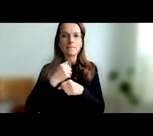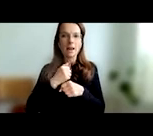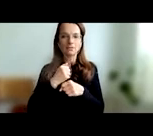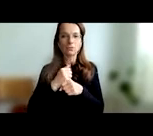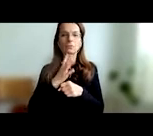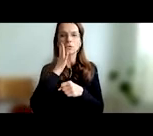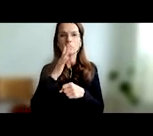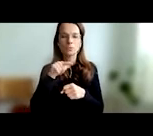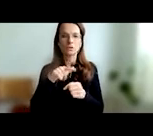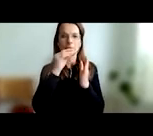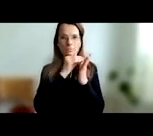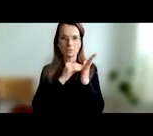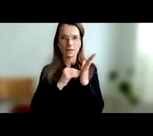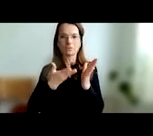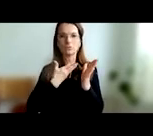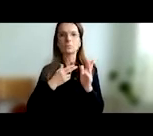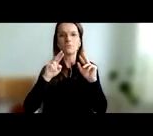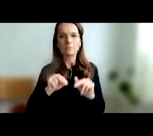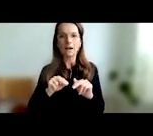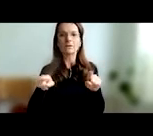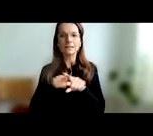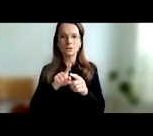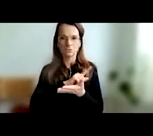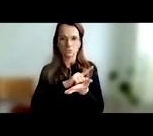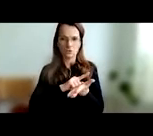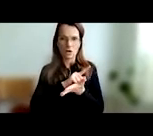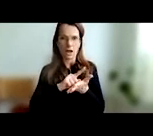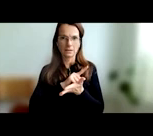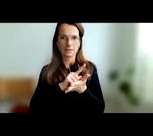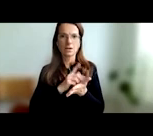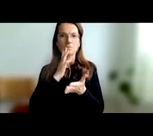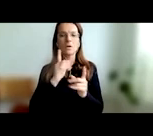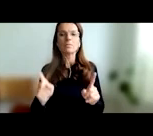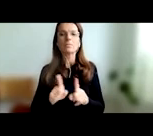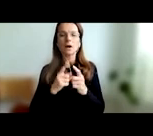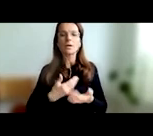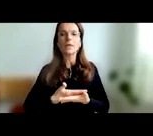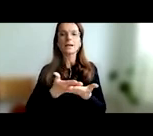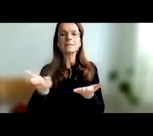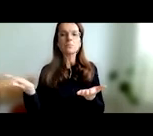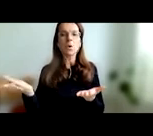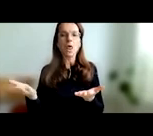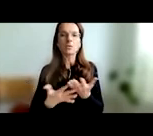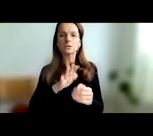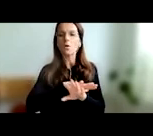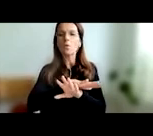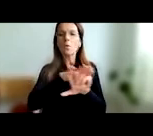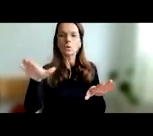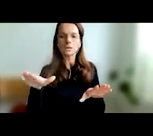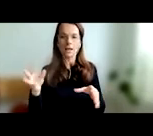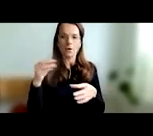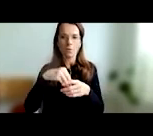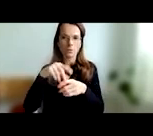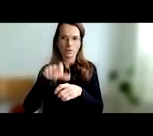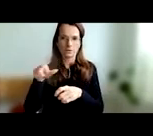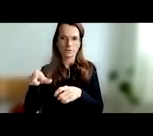career platform that will get the information in real time and that it will be available to